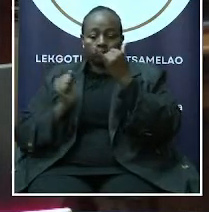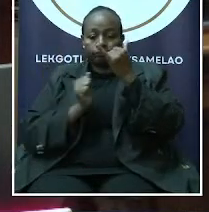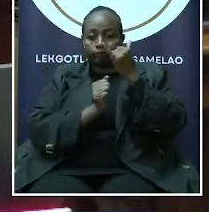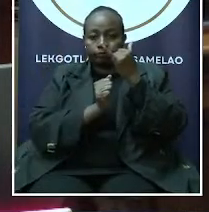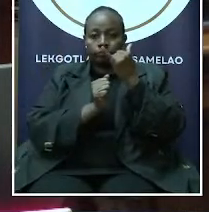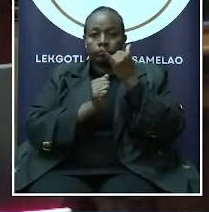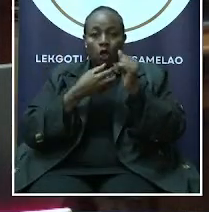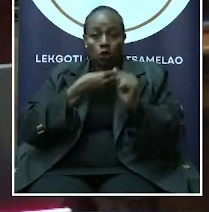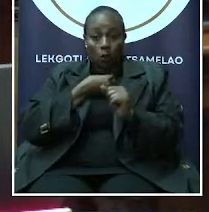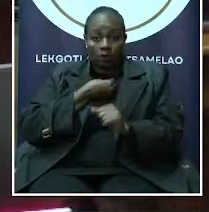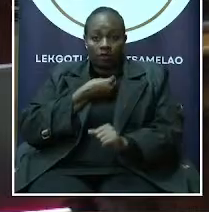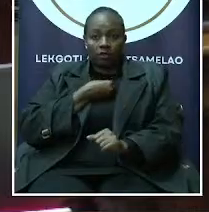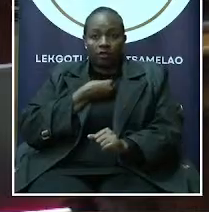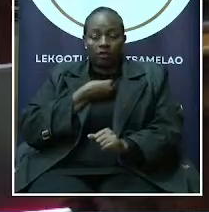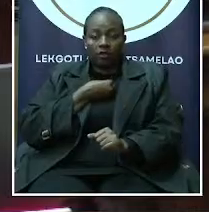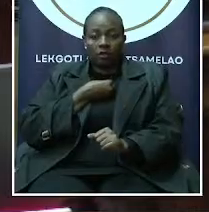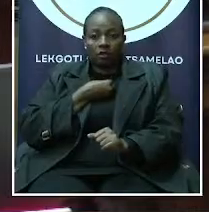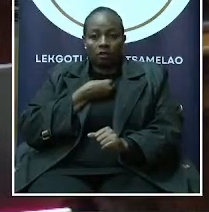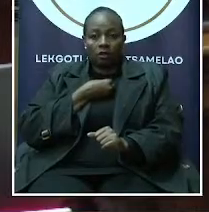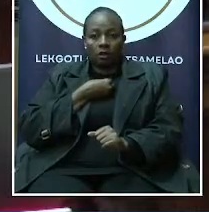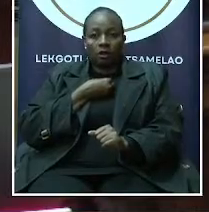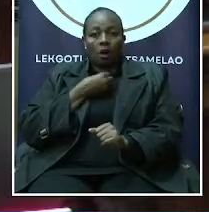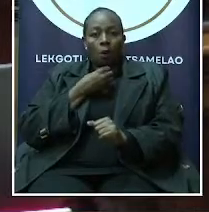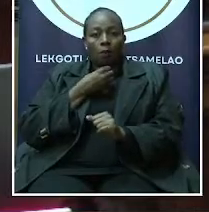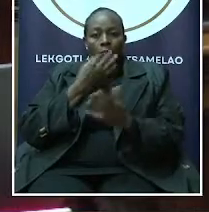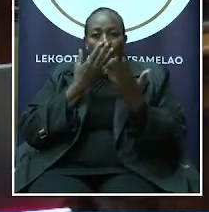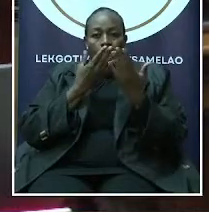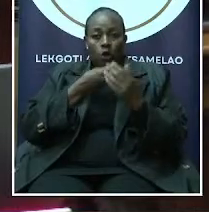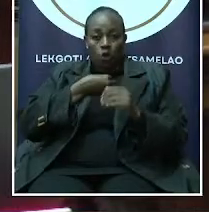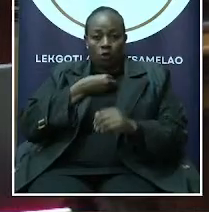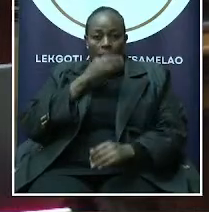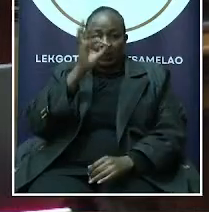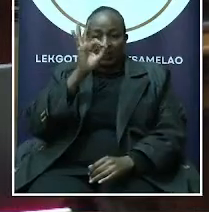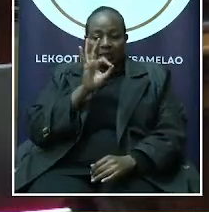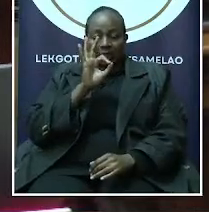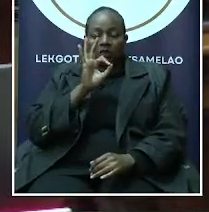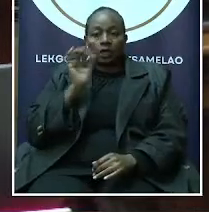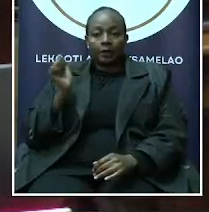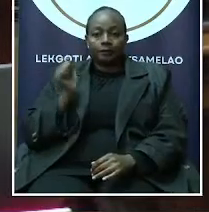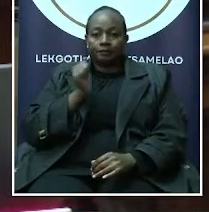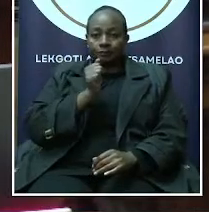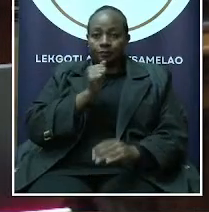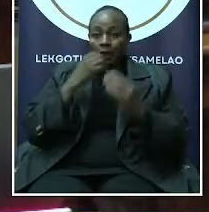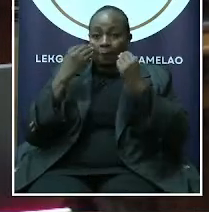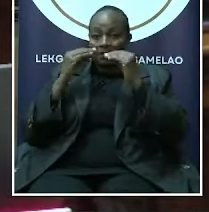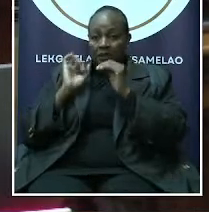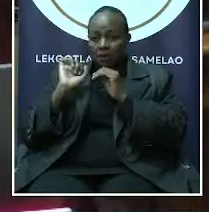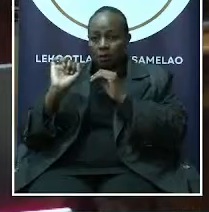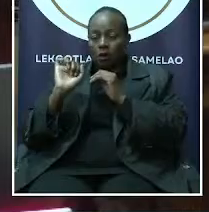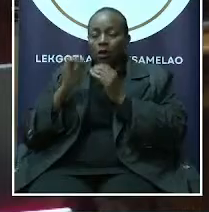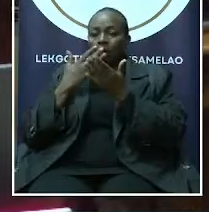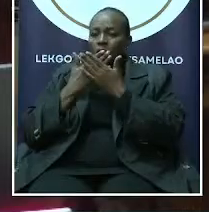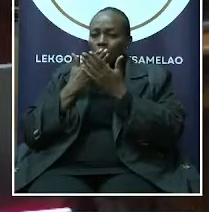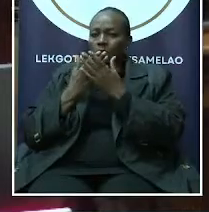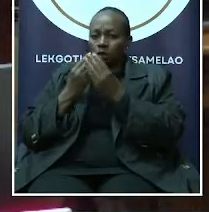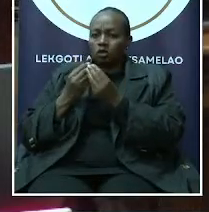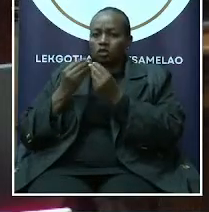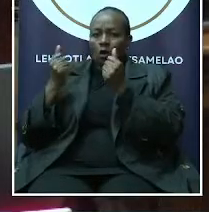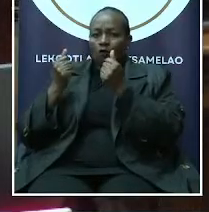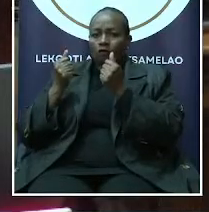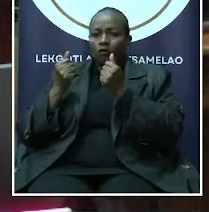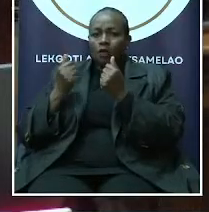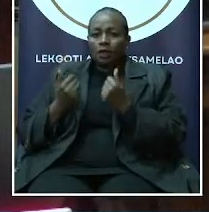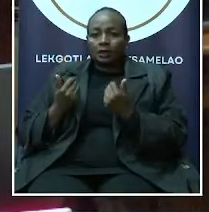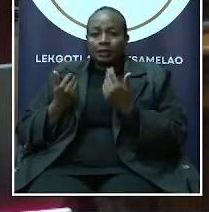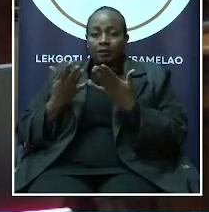to hire a certain percentage of young people into their businesses so that they can actually solve the service delivery